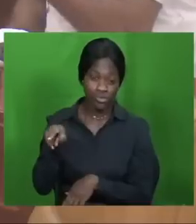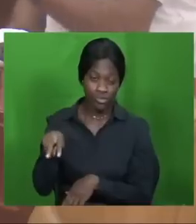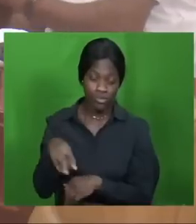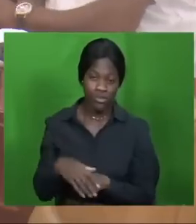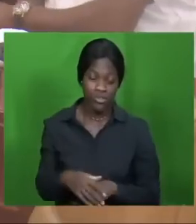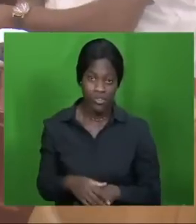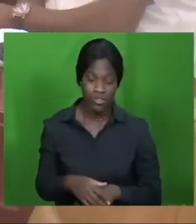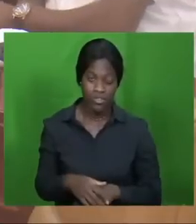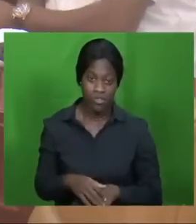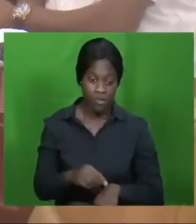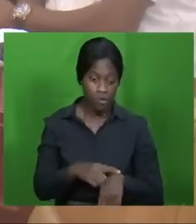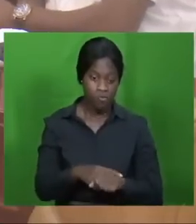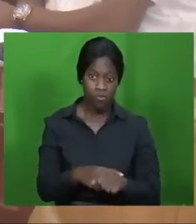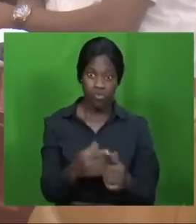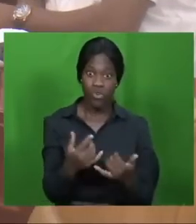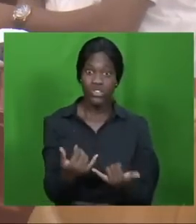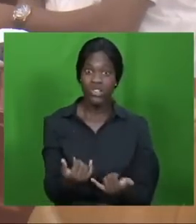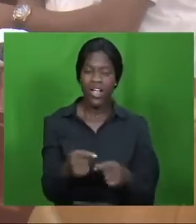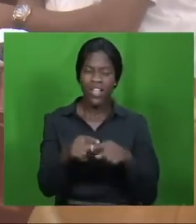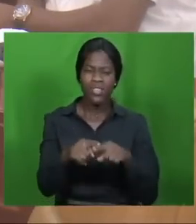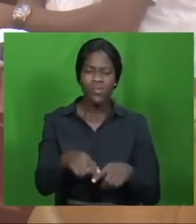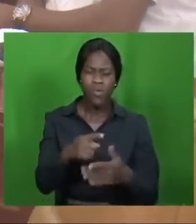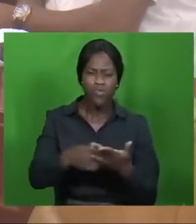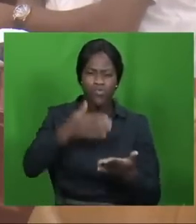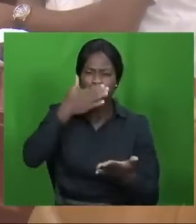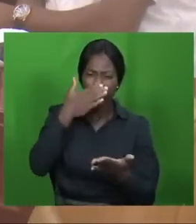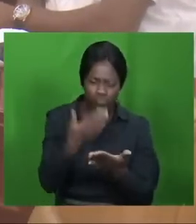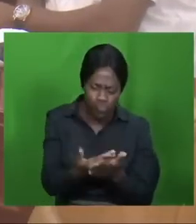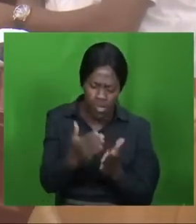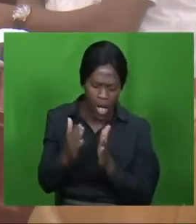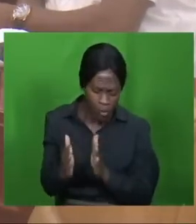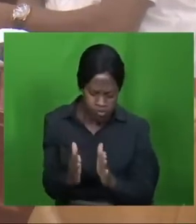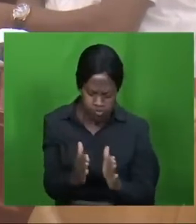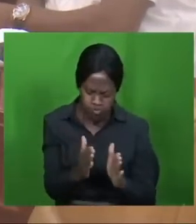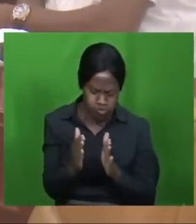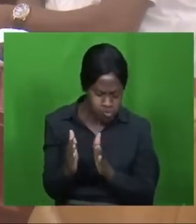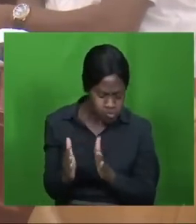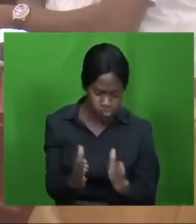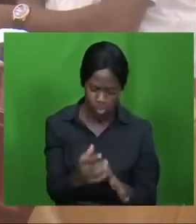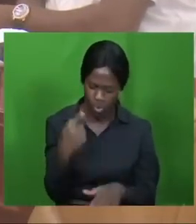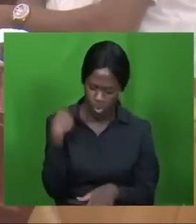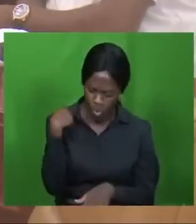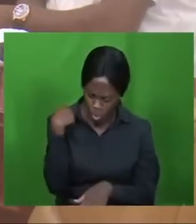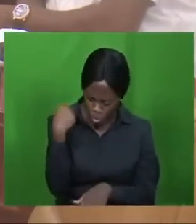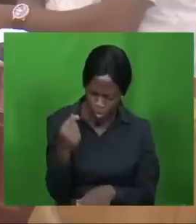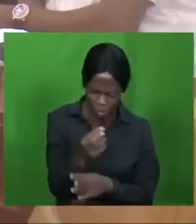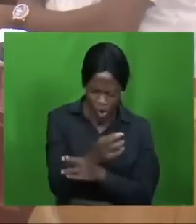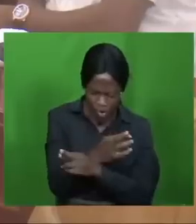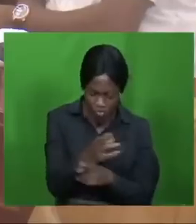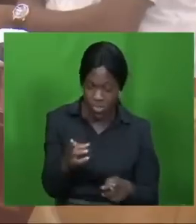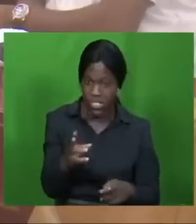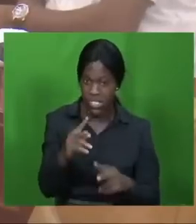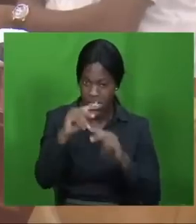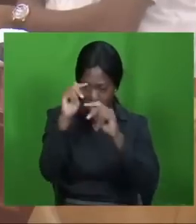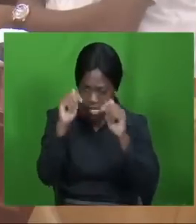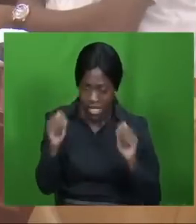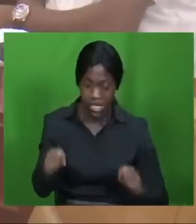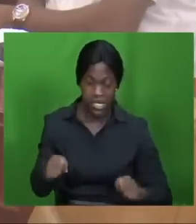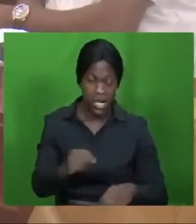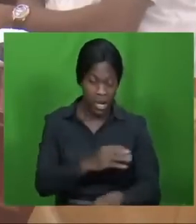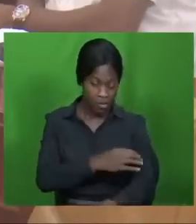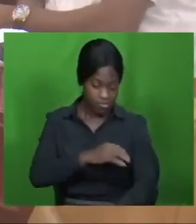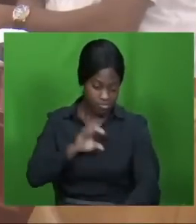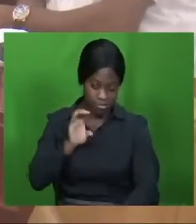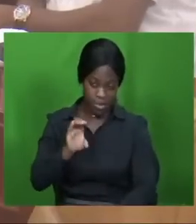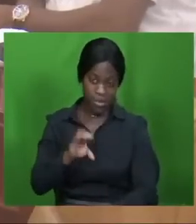believes in preparation, adequate or good preparation, then commitment and dedication, and then technical ability or capacity. If